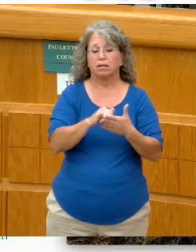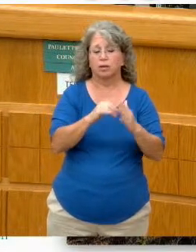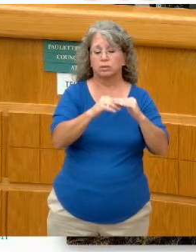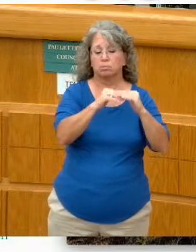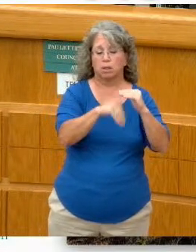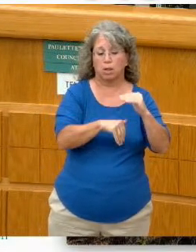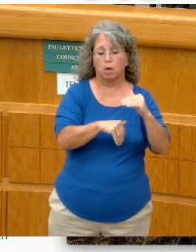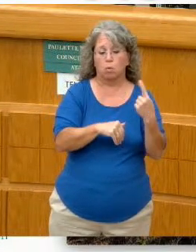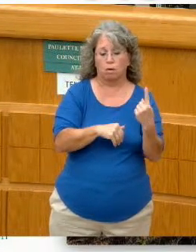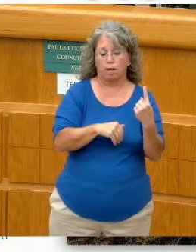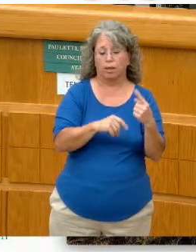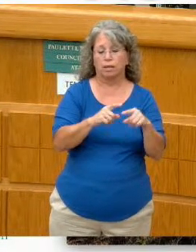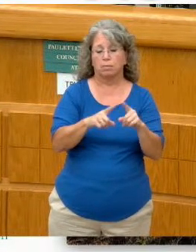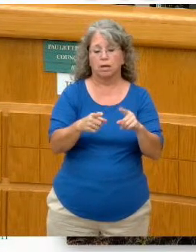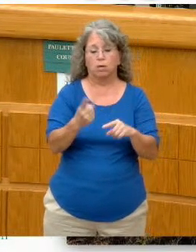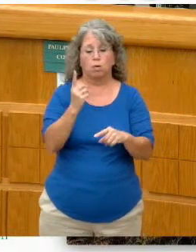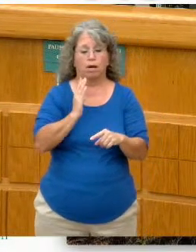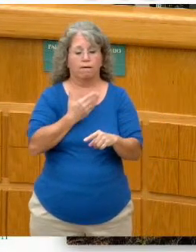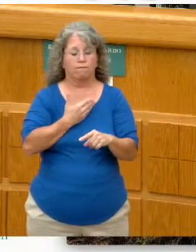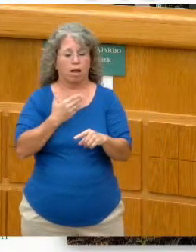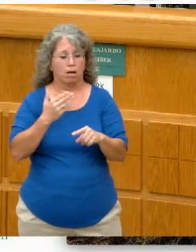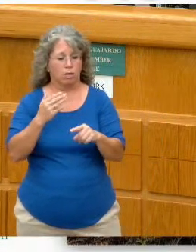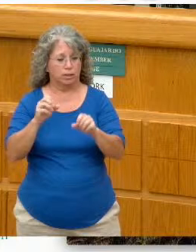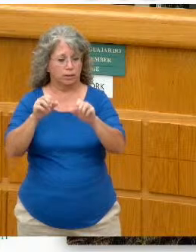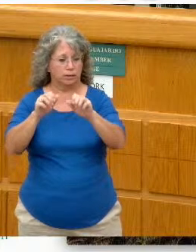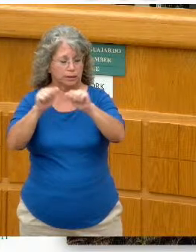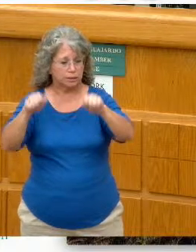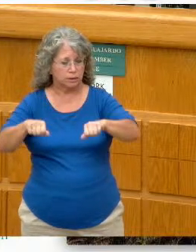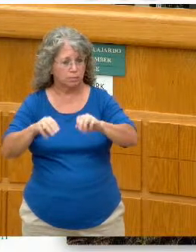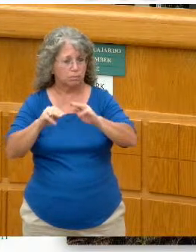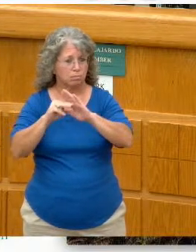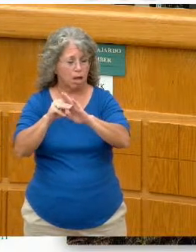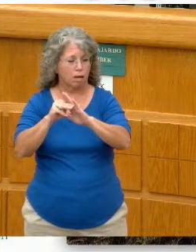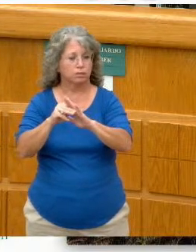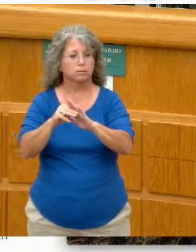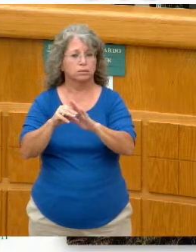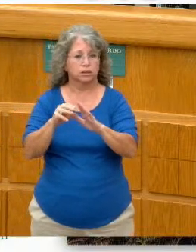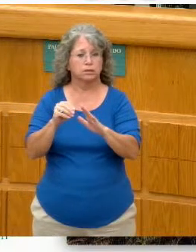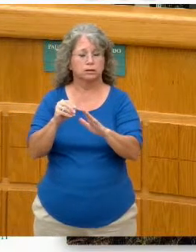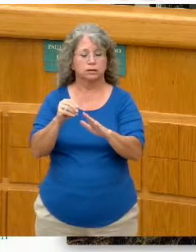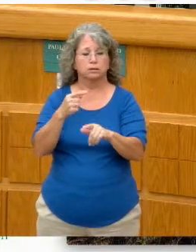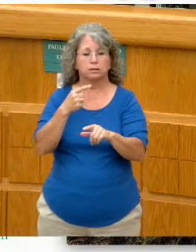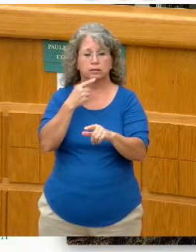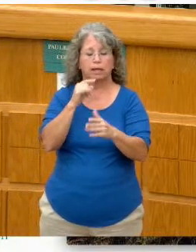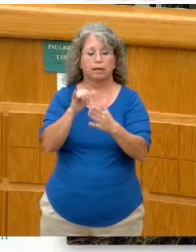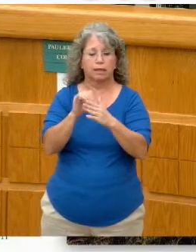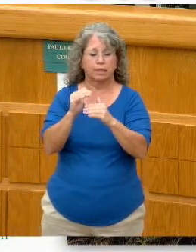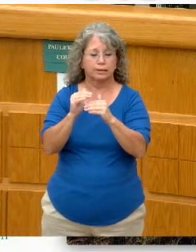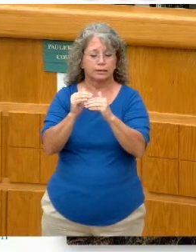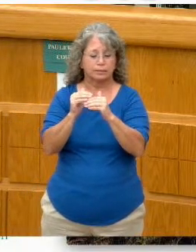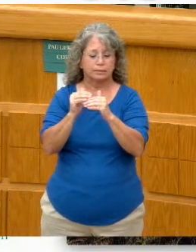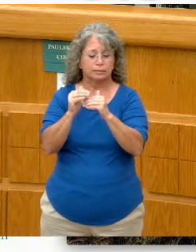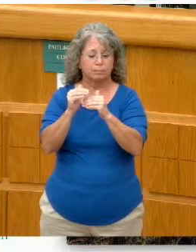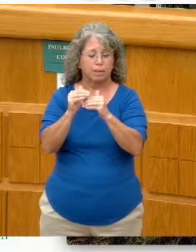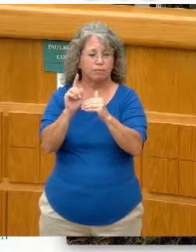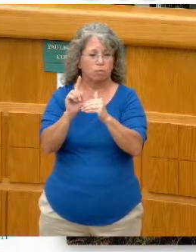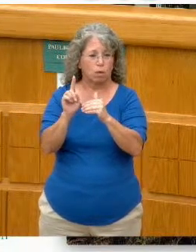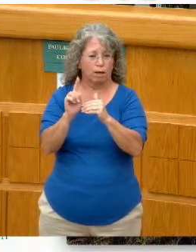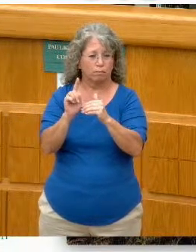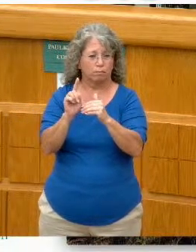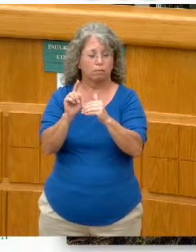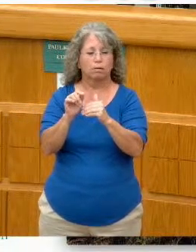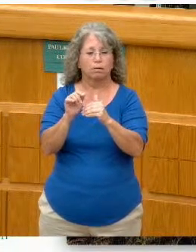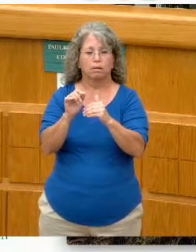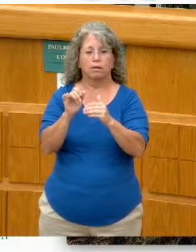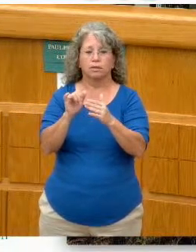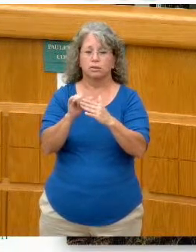one of the models is saying that the transmission rate is above 1 gives us a little bit of concern for the coming weeks. Now, a transmission